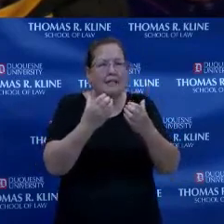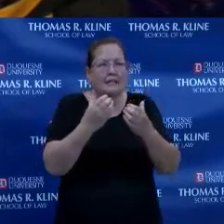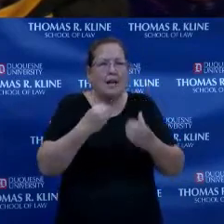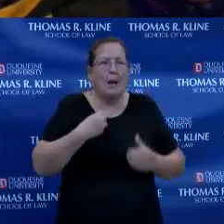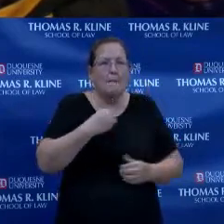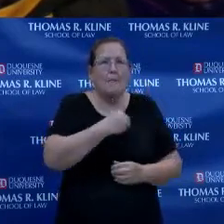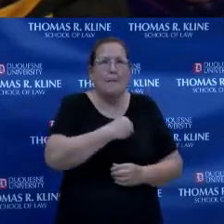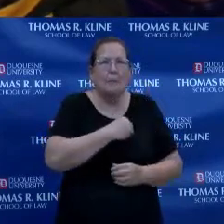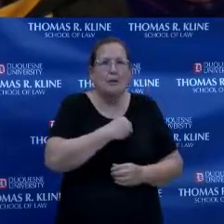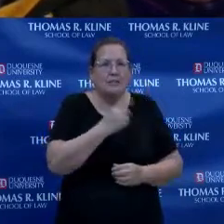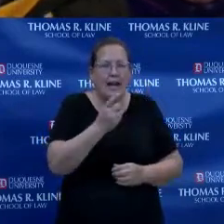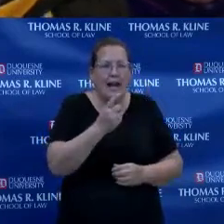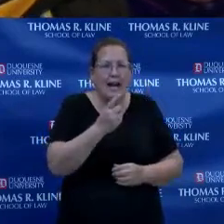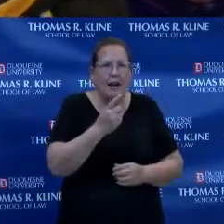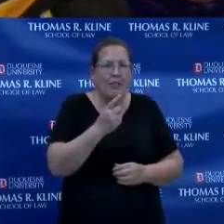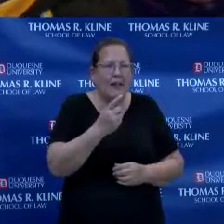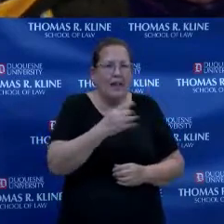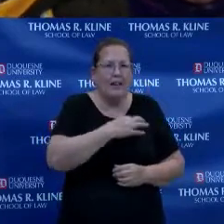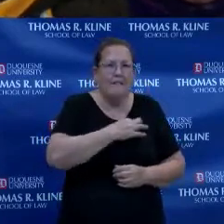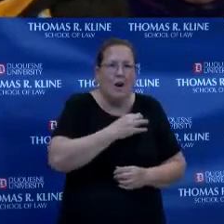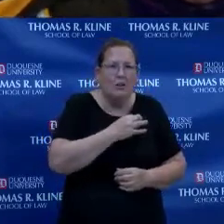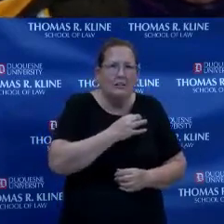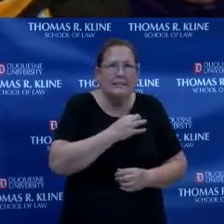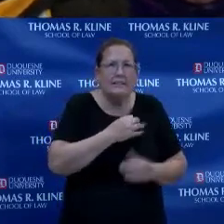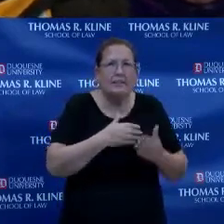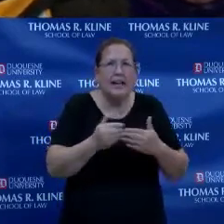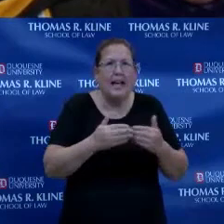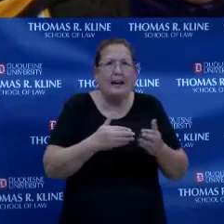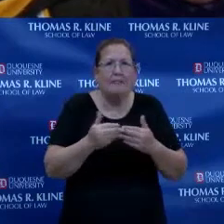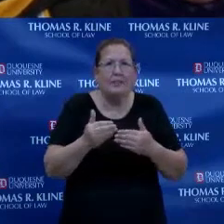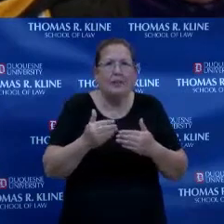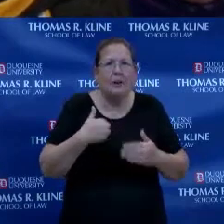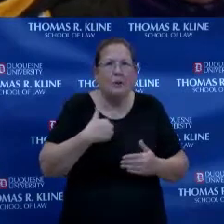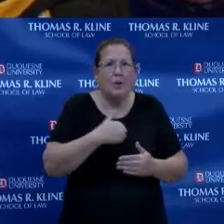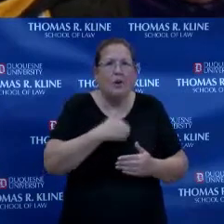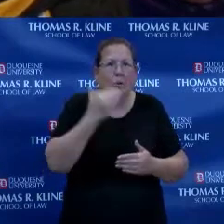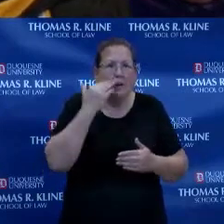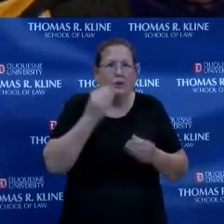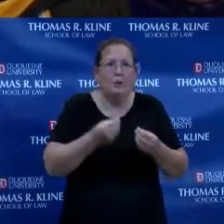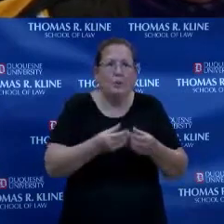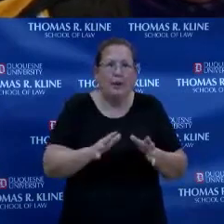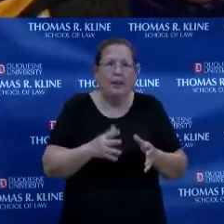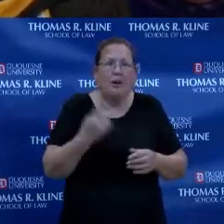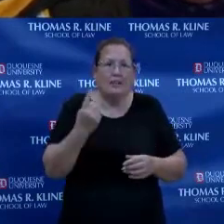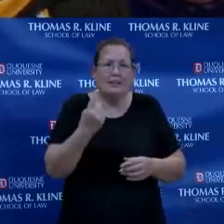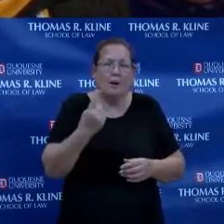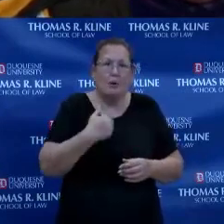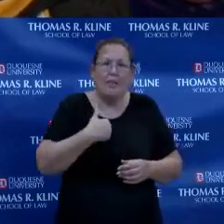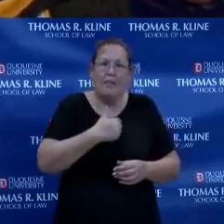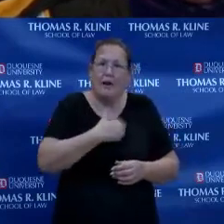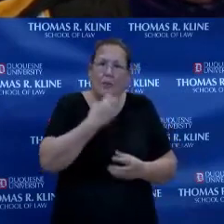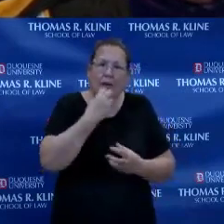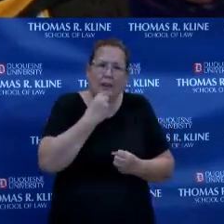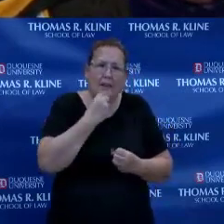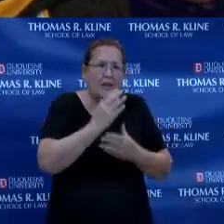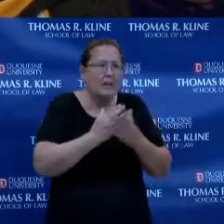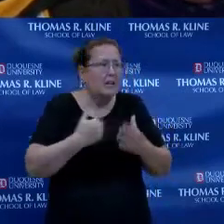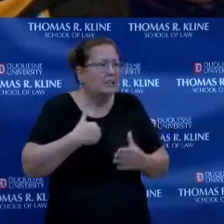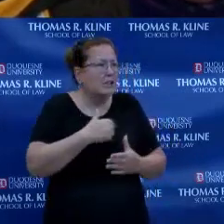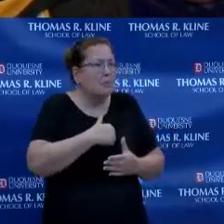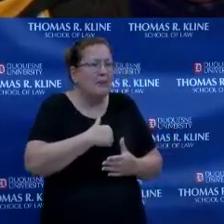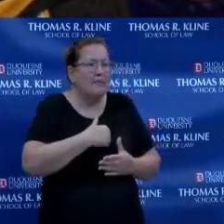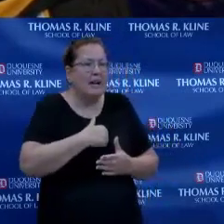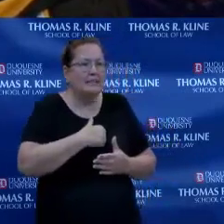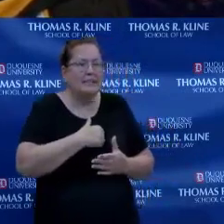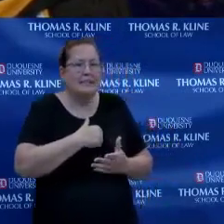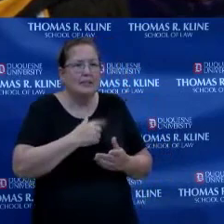even volunteer after we all knew you just lost a loved one. Or as some of us jumped right back into the swing